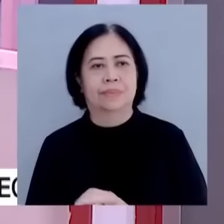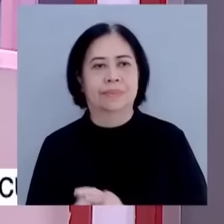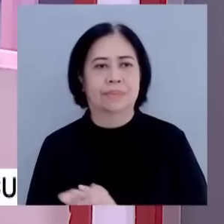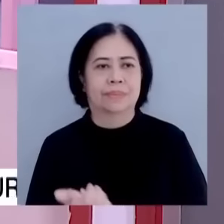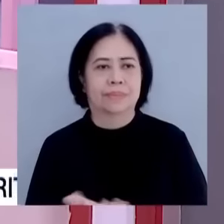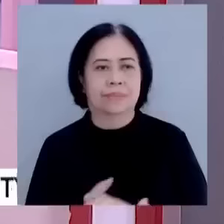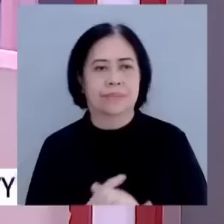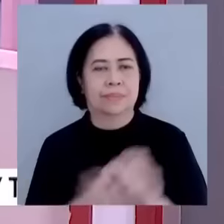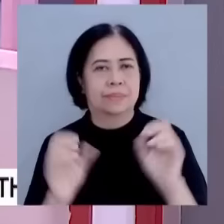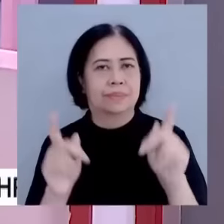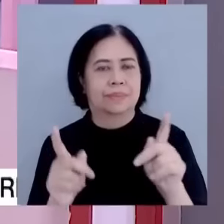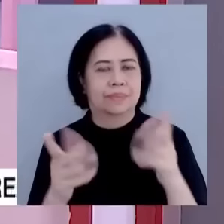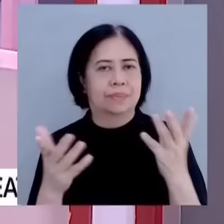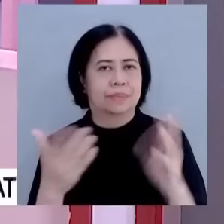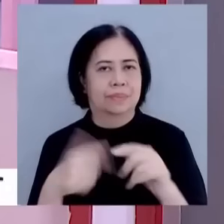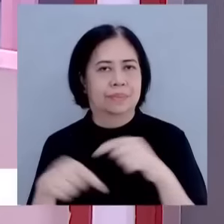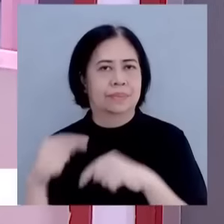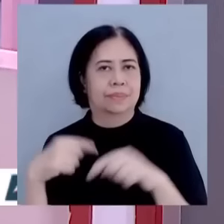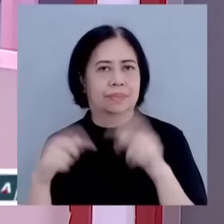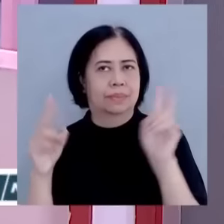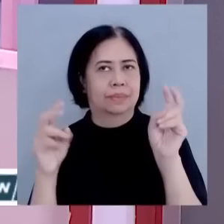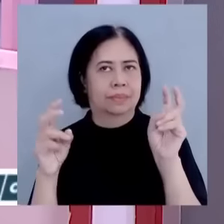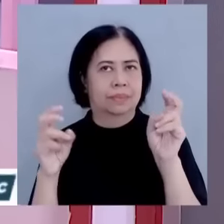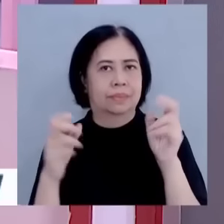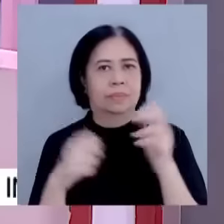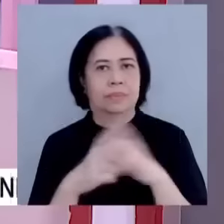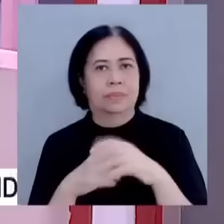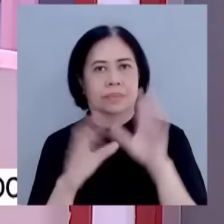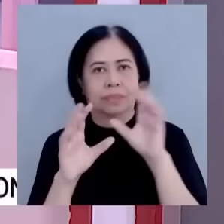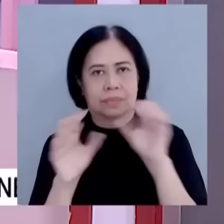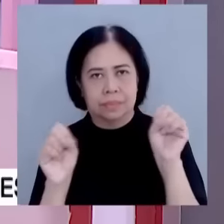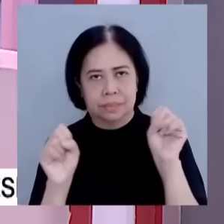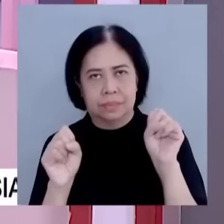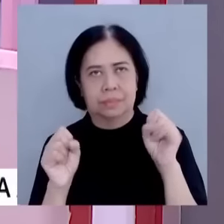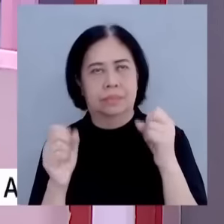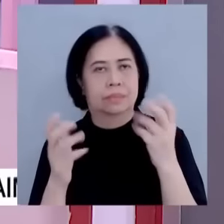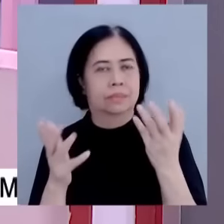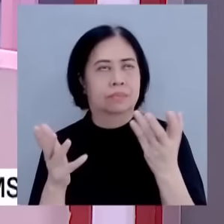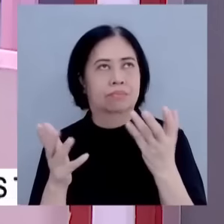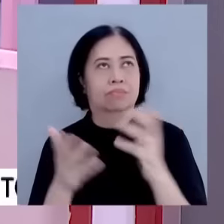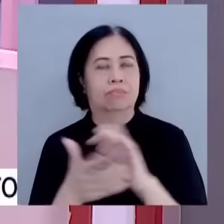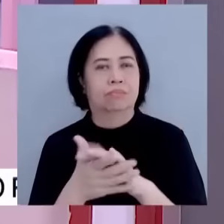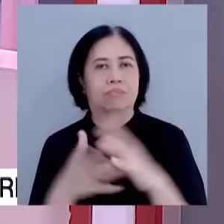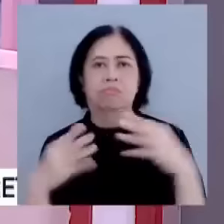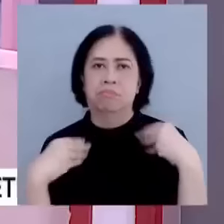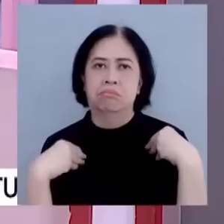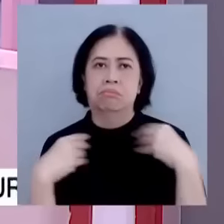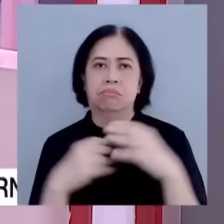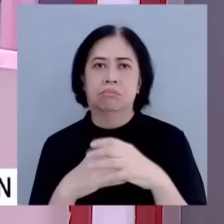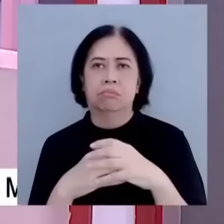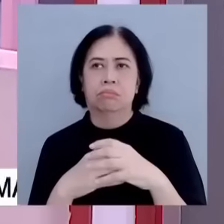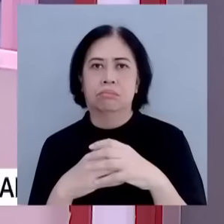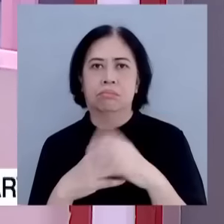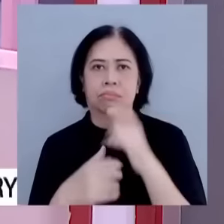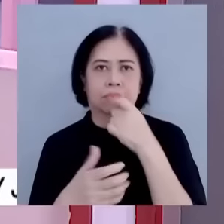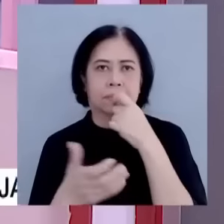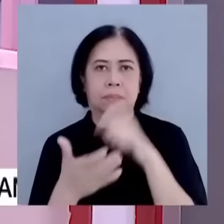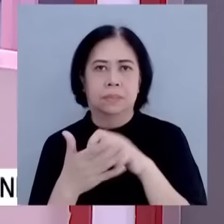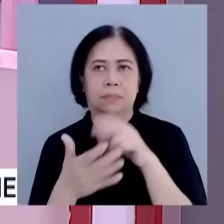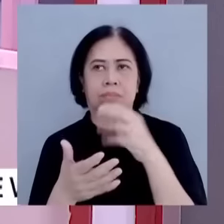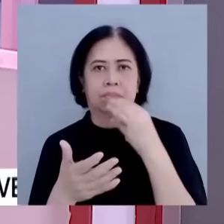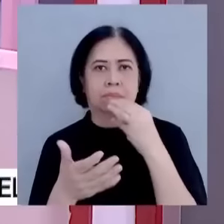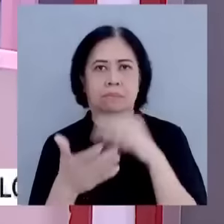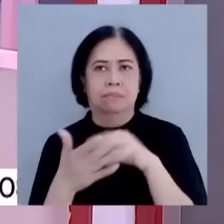Okay, going back to the issue at hand, the president there admitting sending that text message to lawmakers to